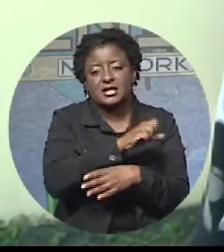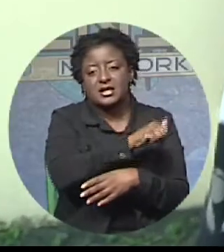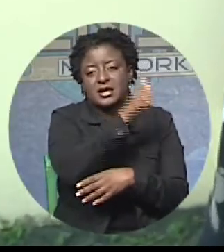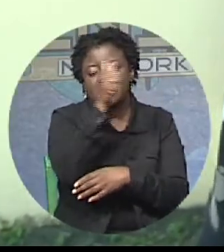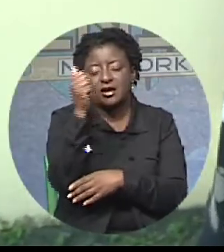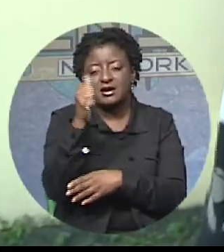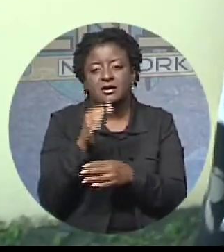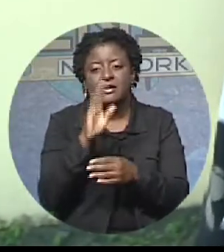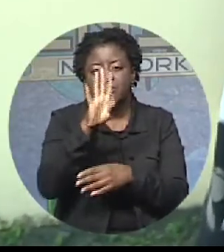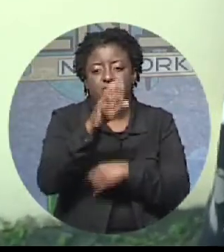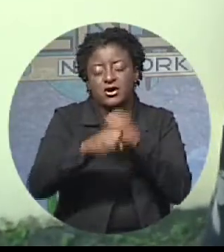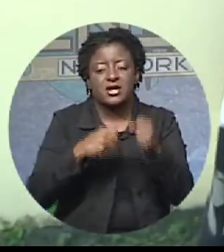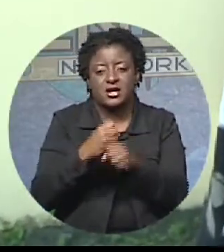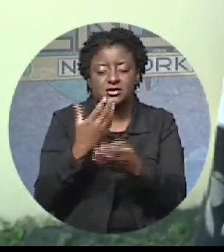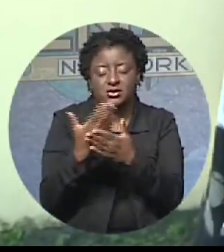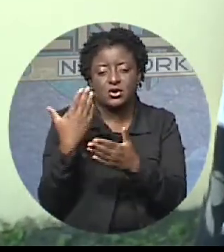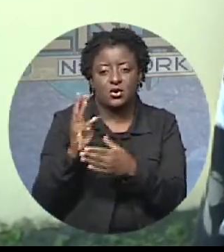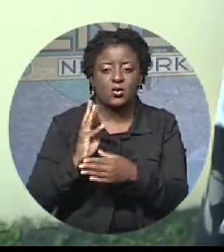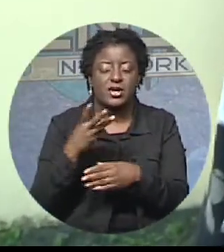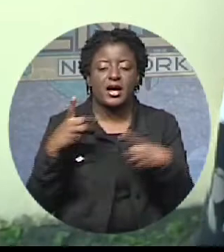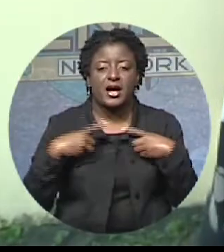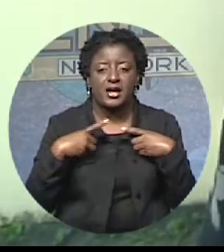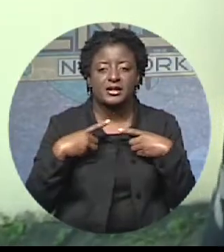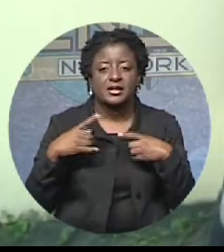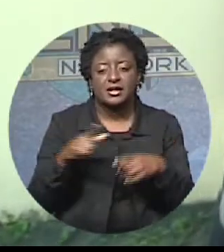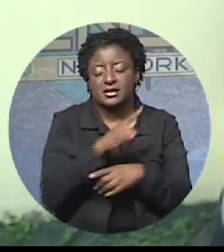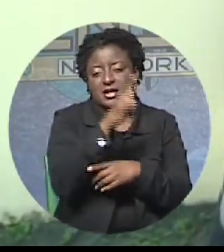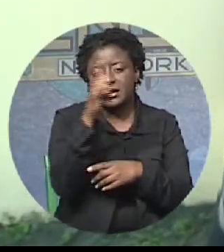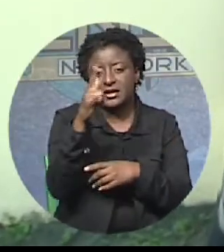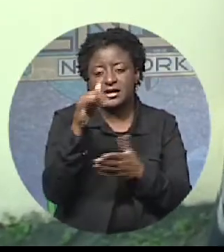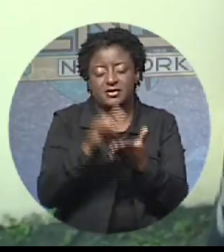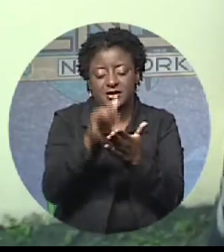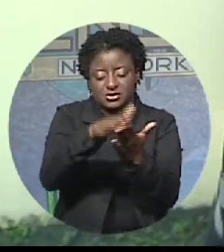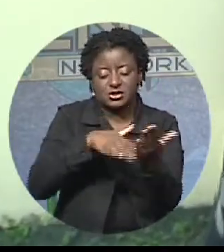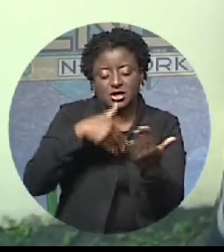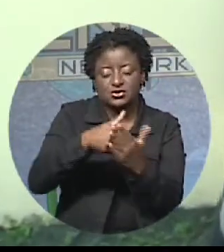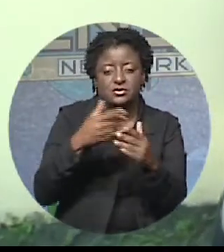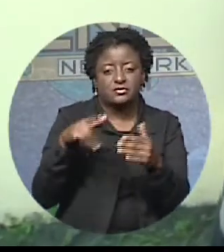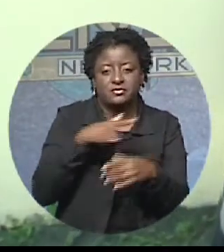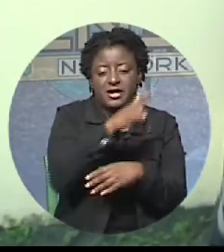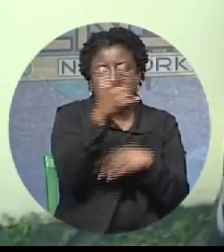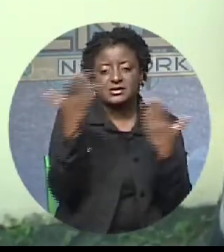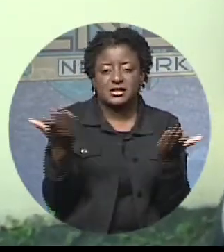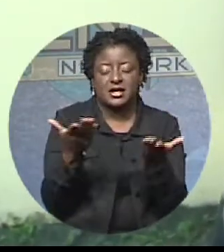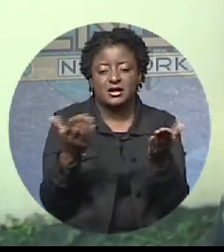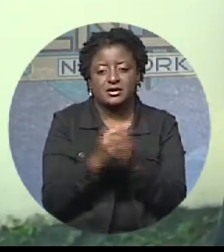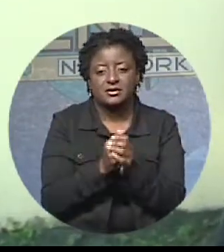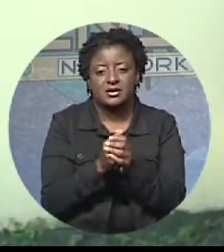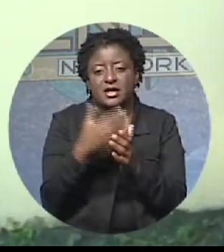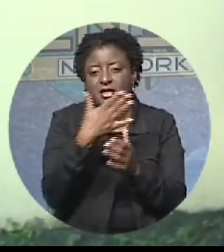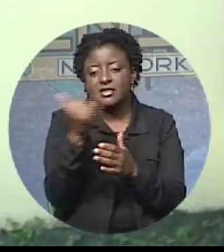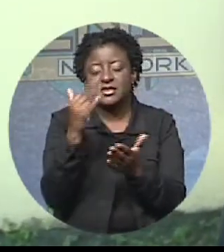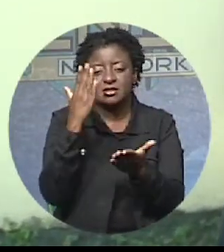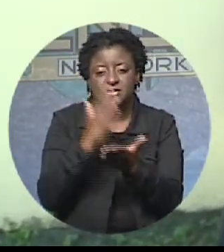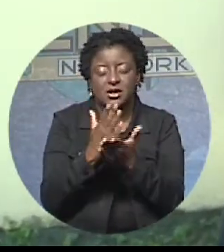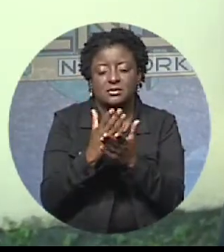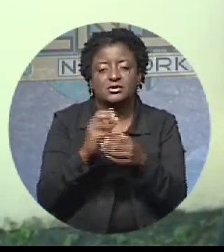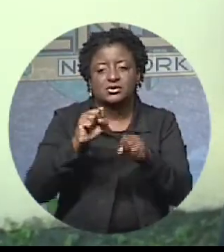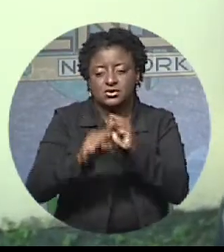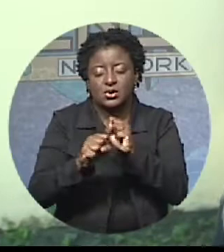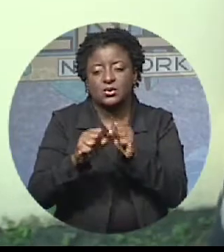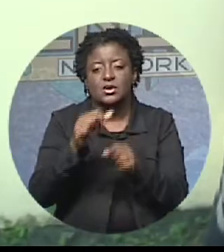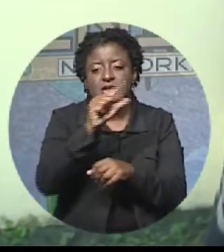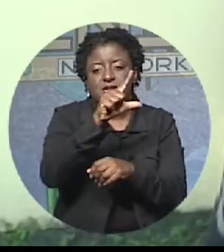did scheduled flights in here, and they had discontinued it. People wanted scheduled flights, and so Lee Air came in and